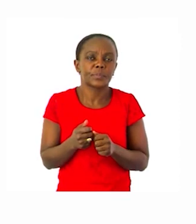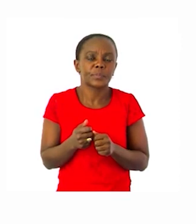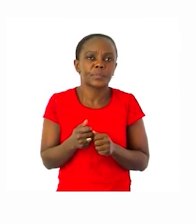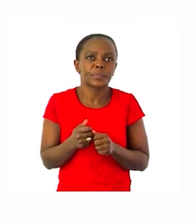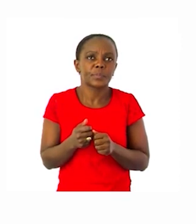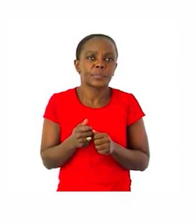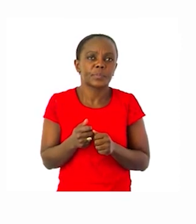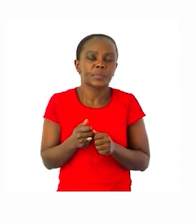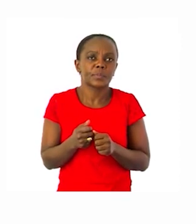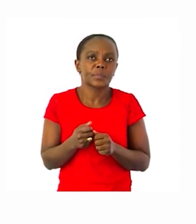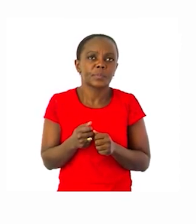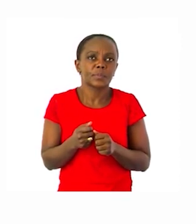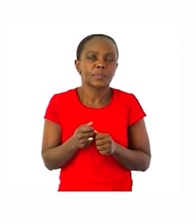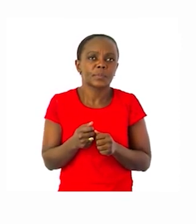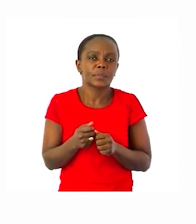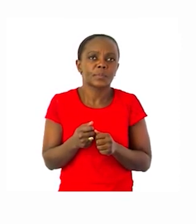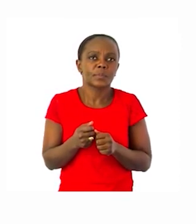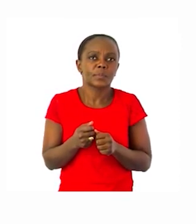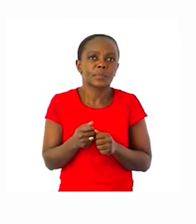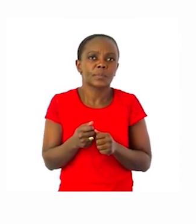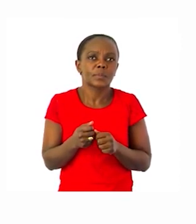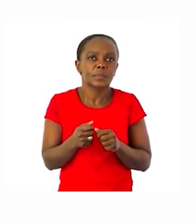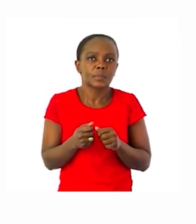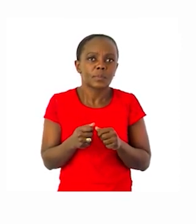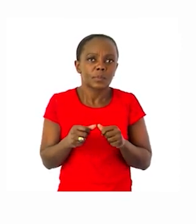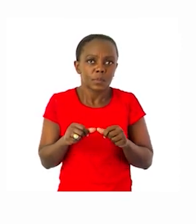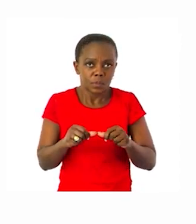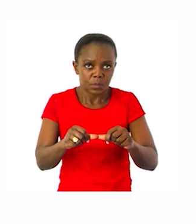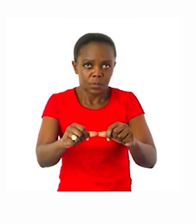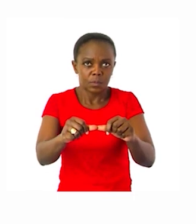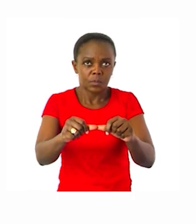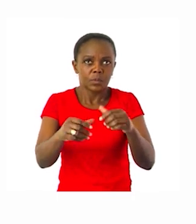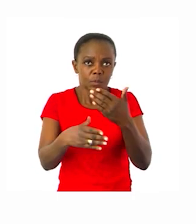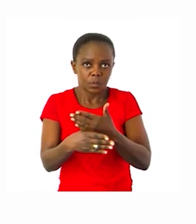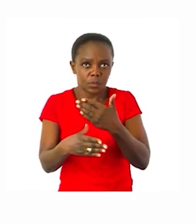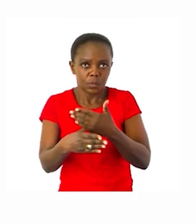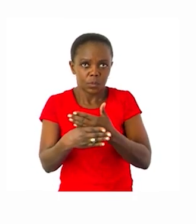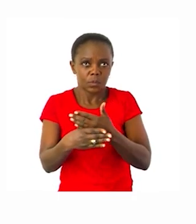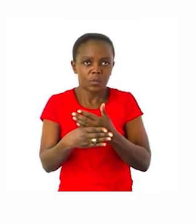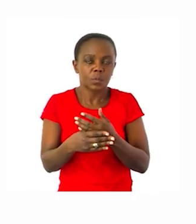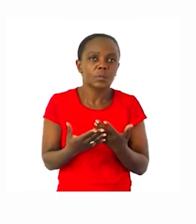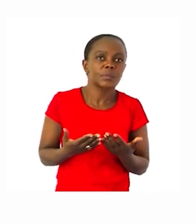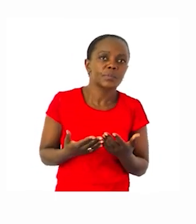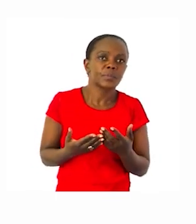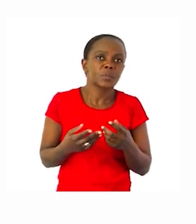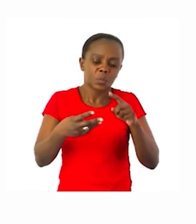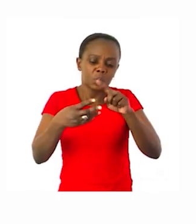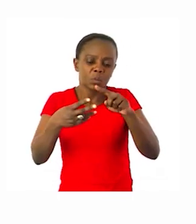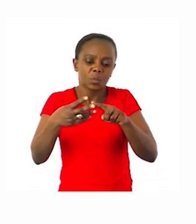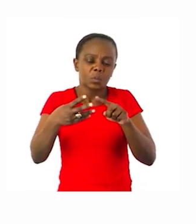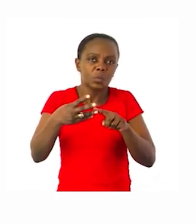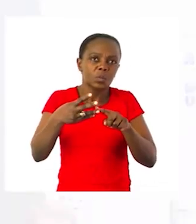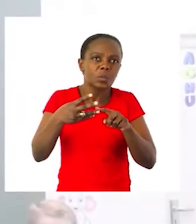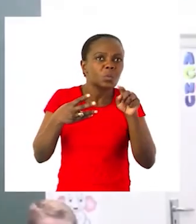with a question mark. You are going to fill in this exercise with a full stop, exclamation mark, and